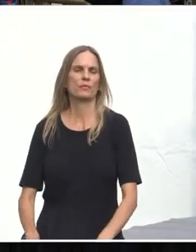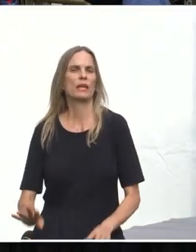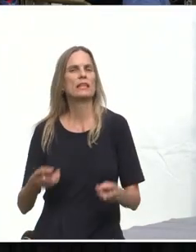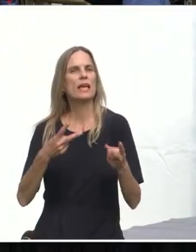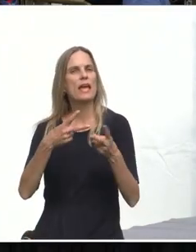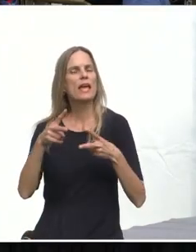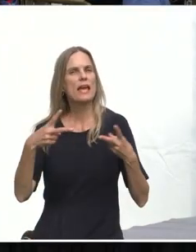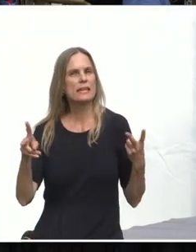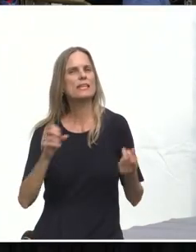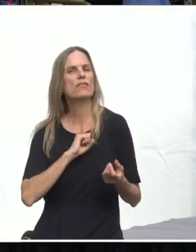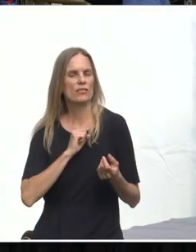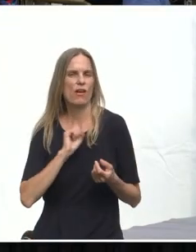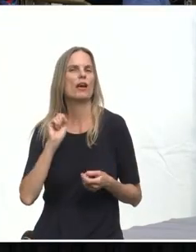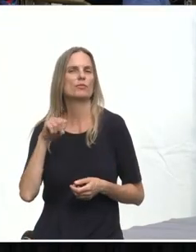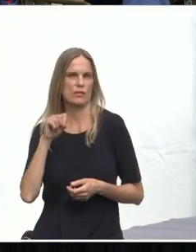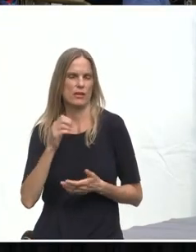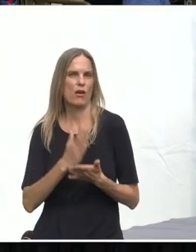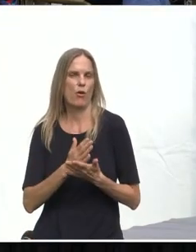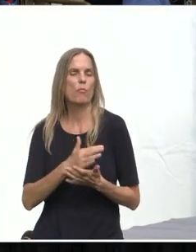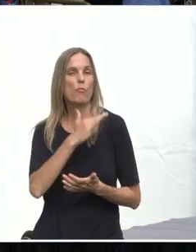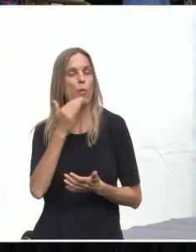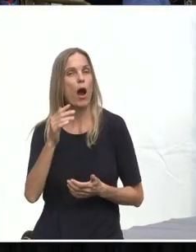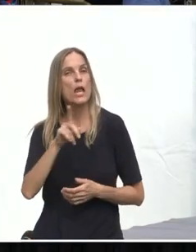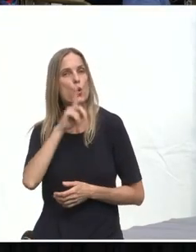there are a lot of young